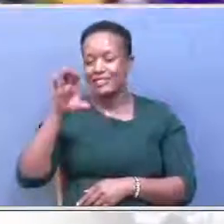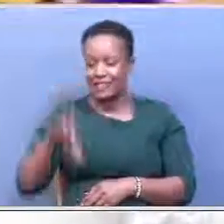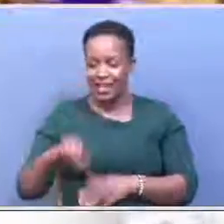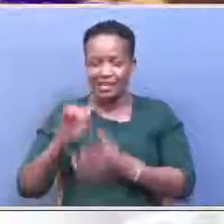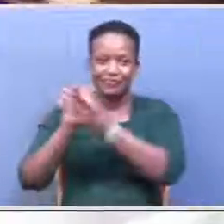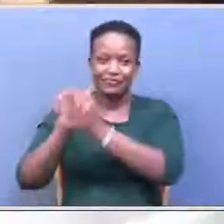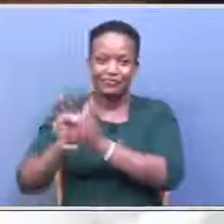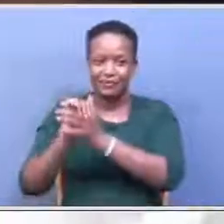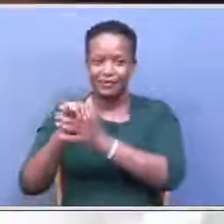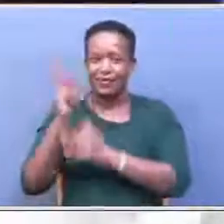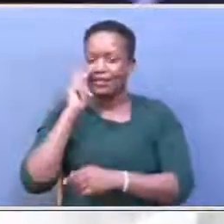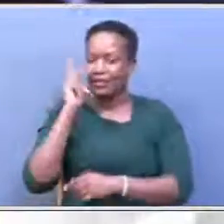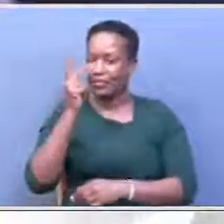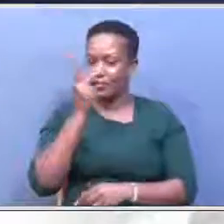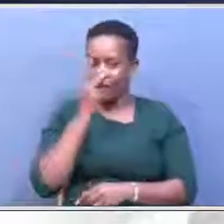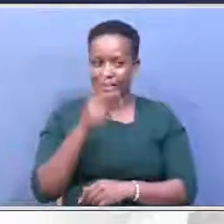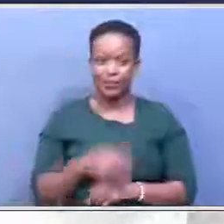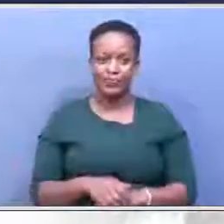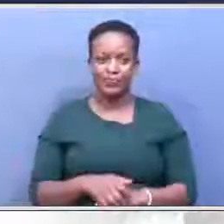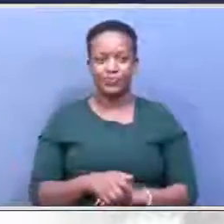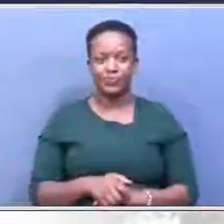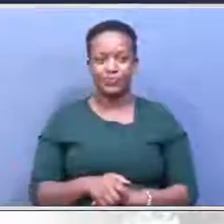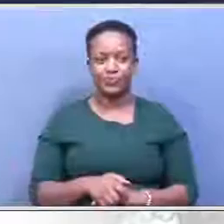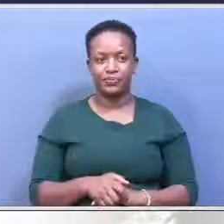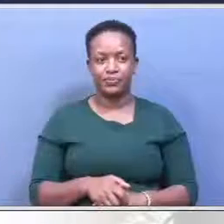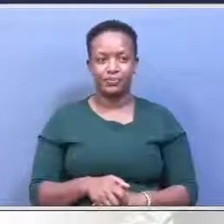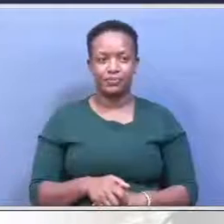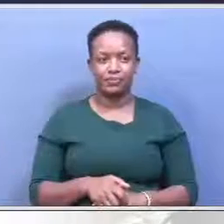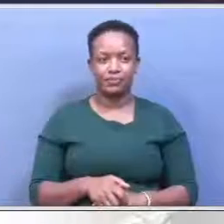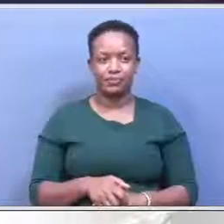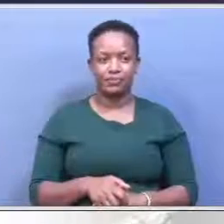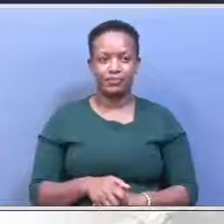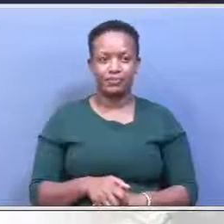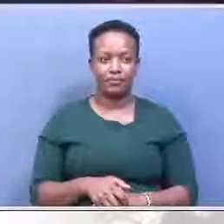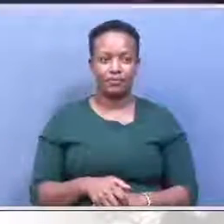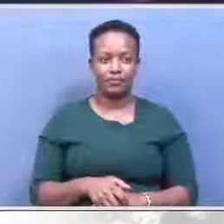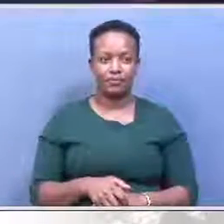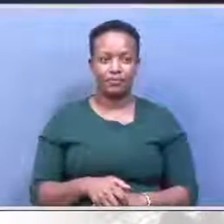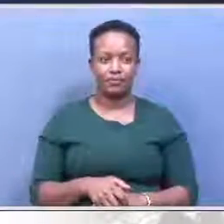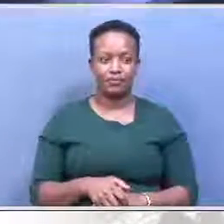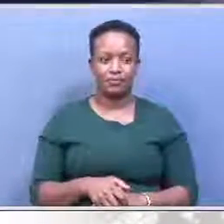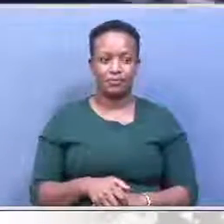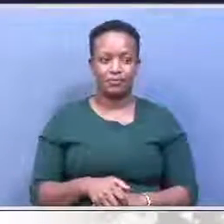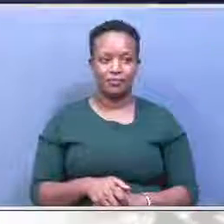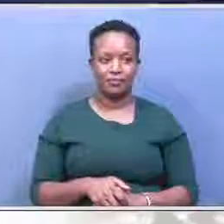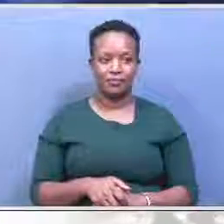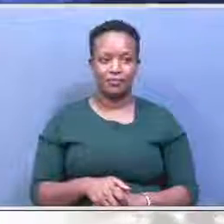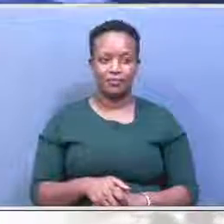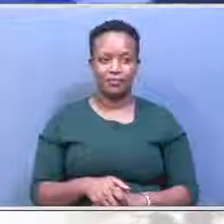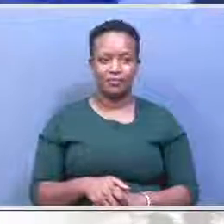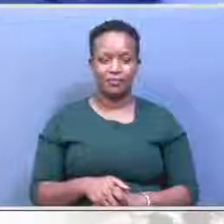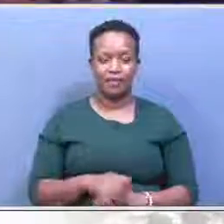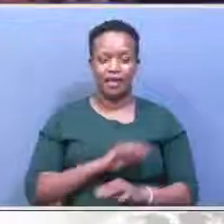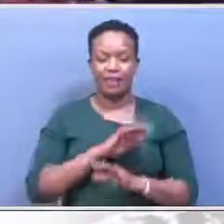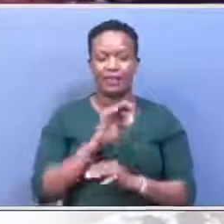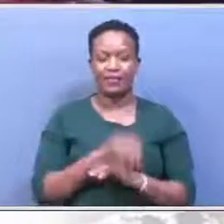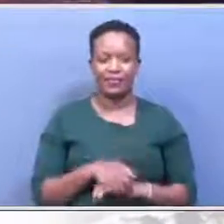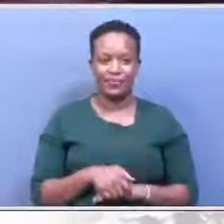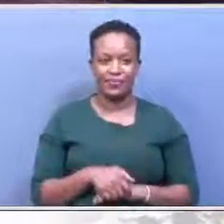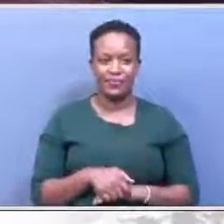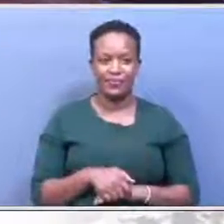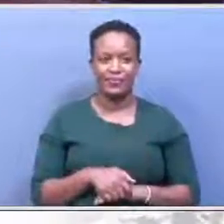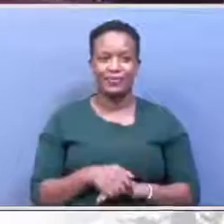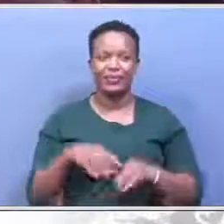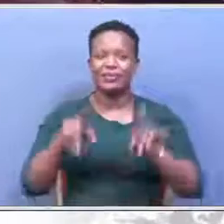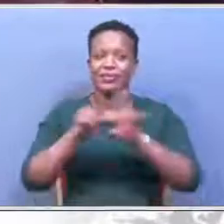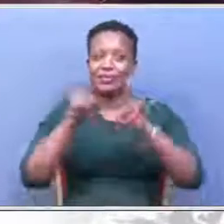hand. Asante sana, State House Choir. Nitaomba sote tusimame tafadhali ili kuweza. During